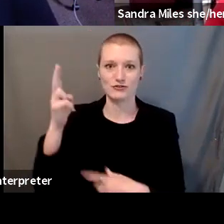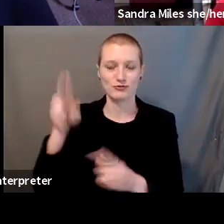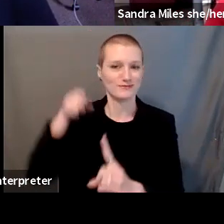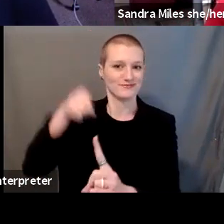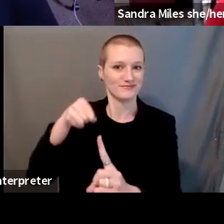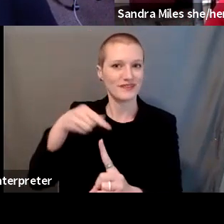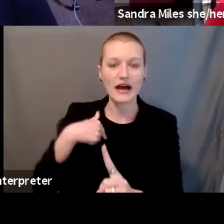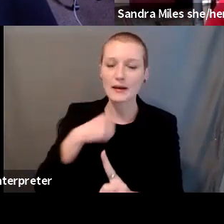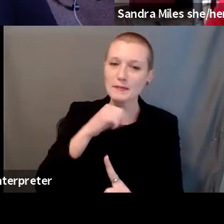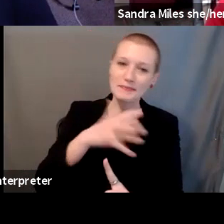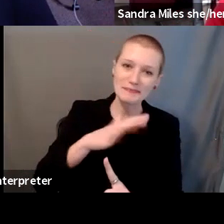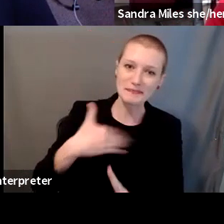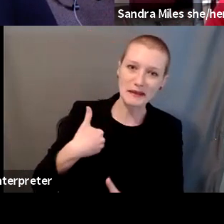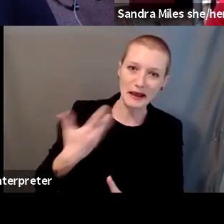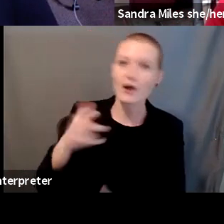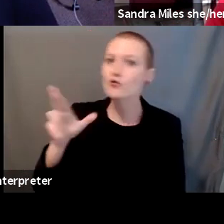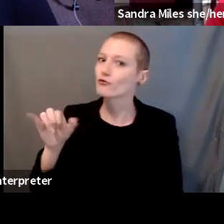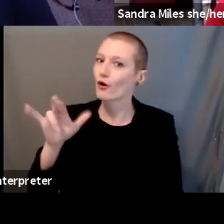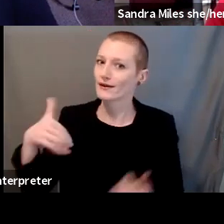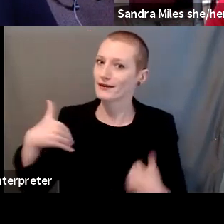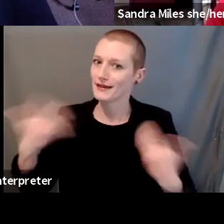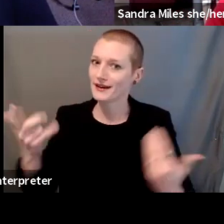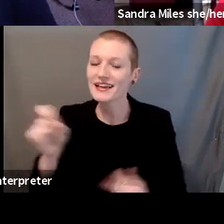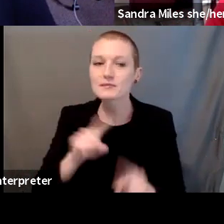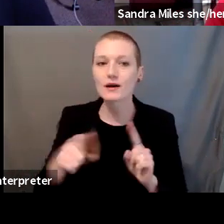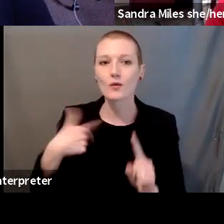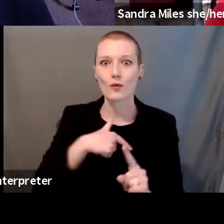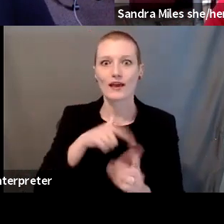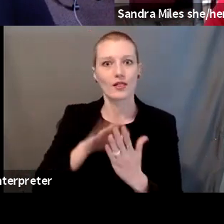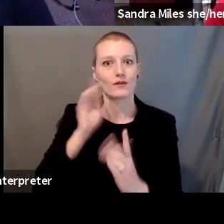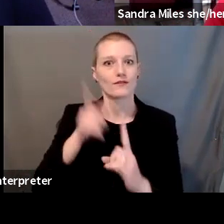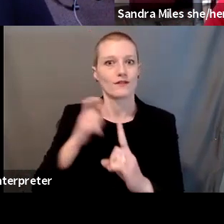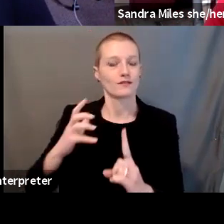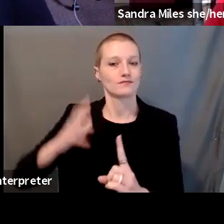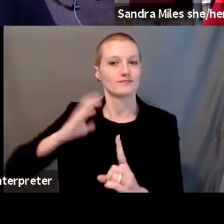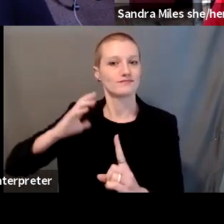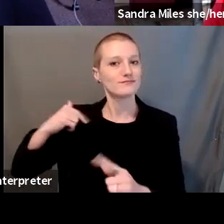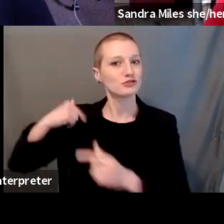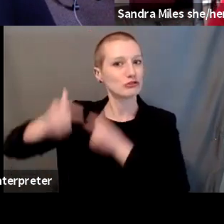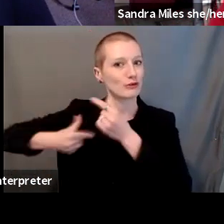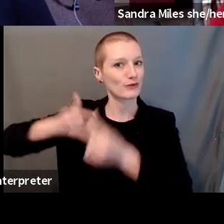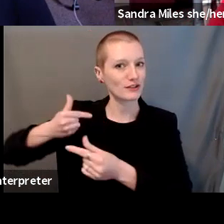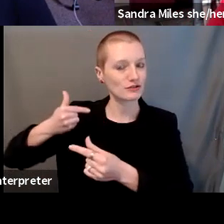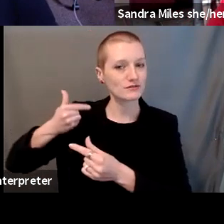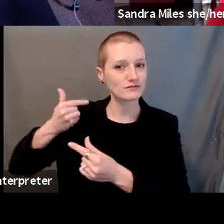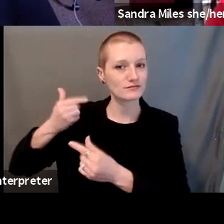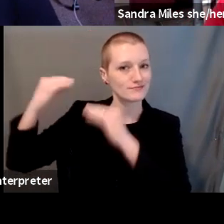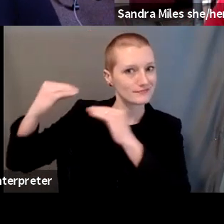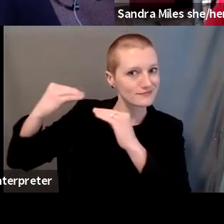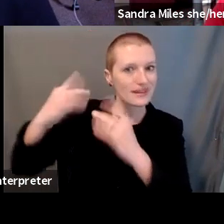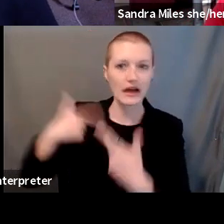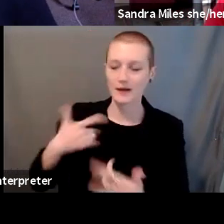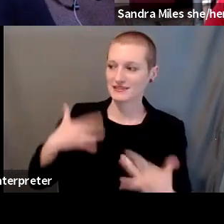is young, but we get to learn from the generation that's come. So Miss Regina, I'm excited to hear what you have to say on this.